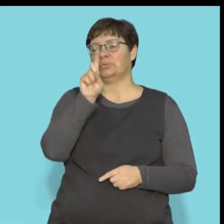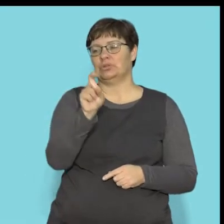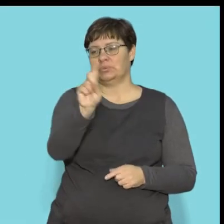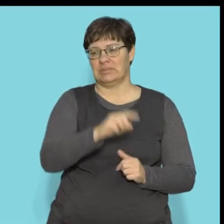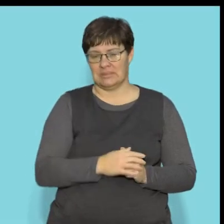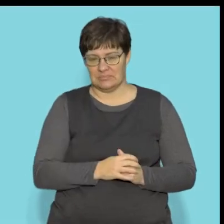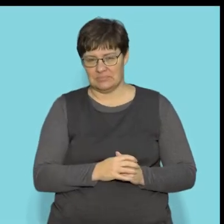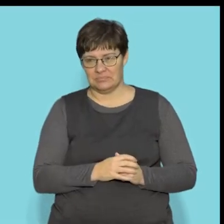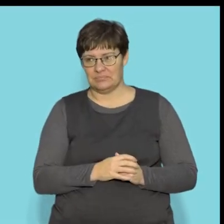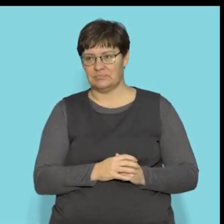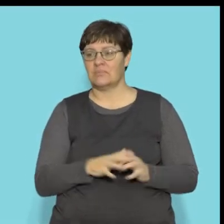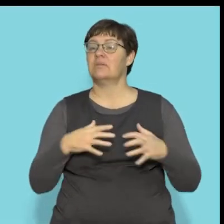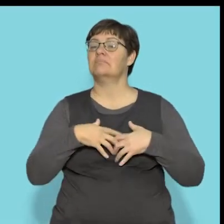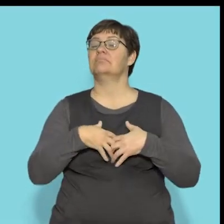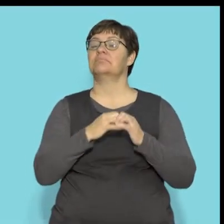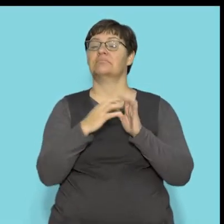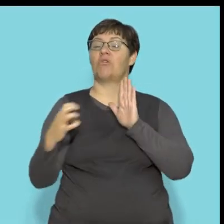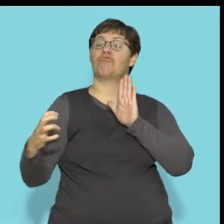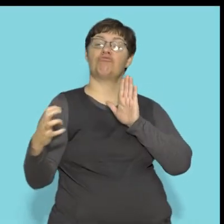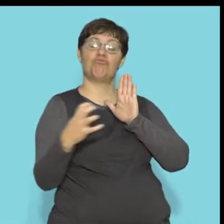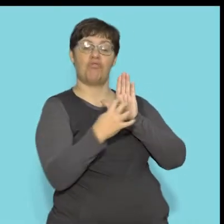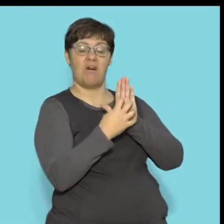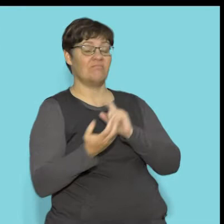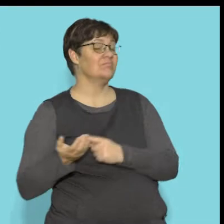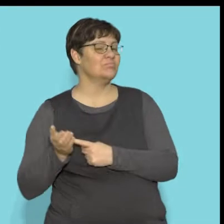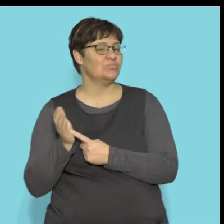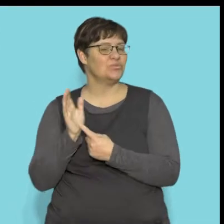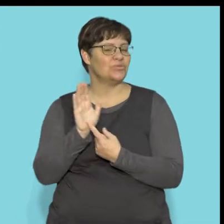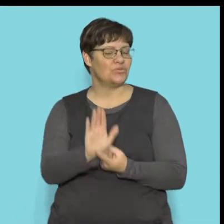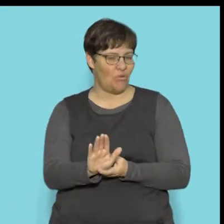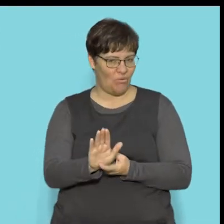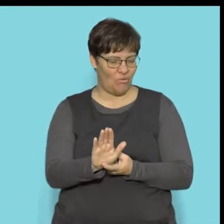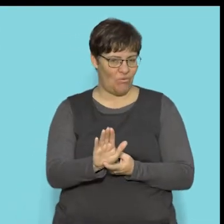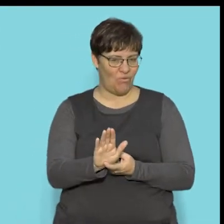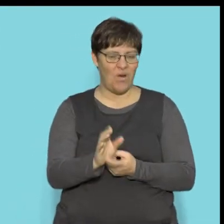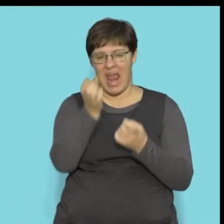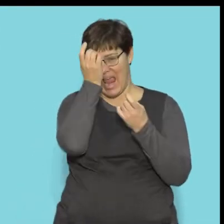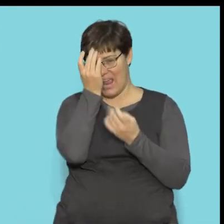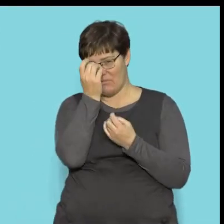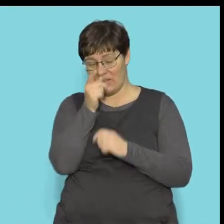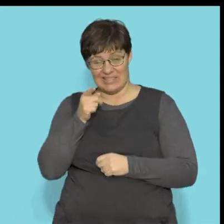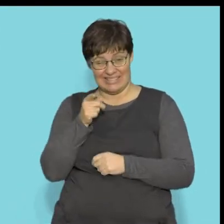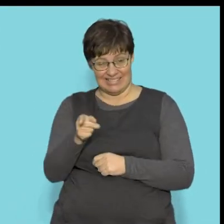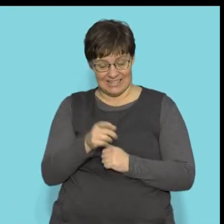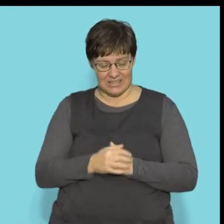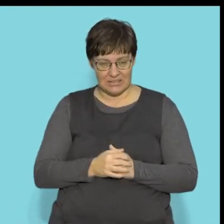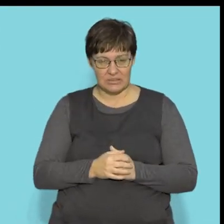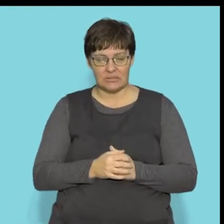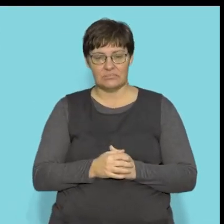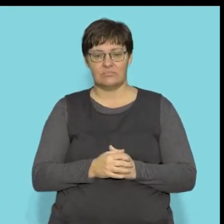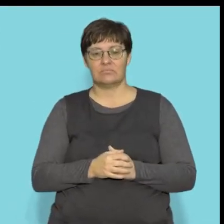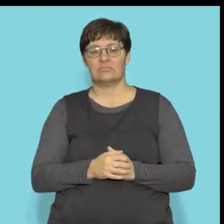question. Draw a graph to illustrate this data. Now, I want